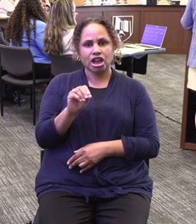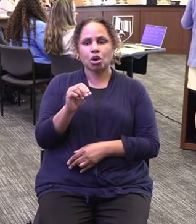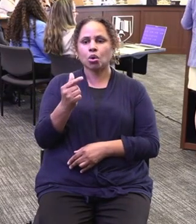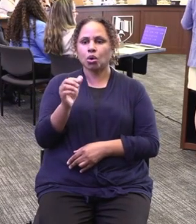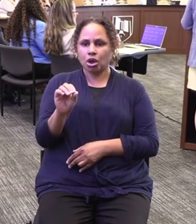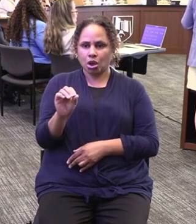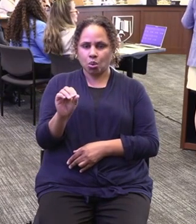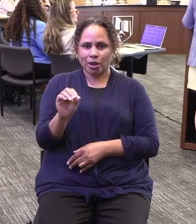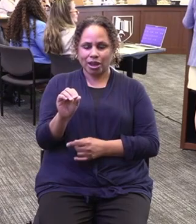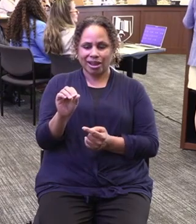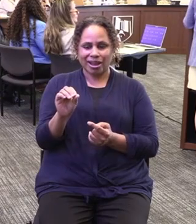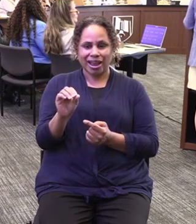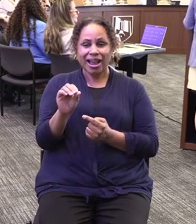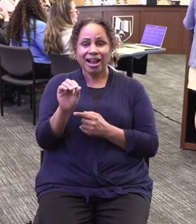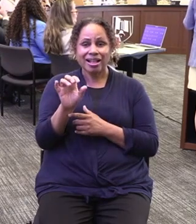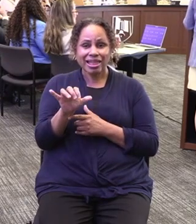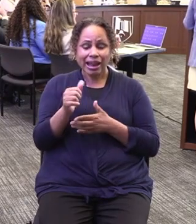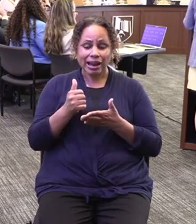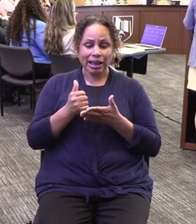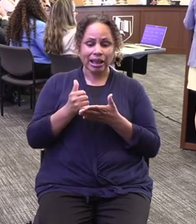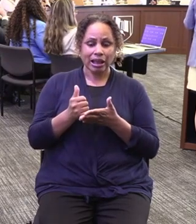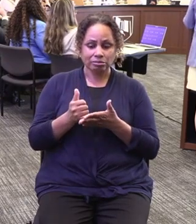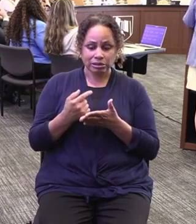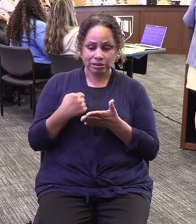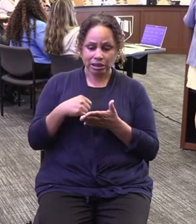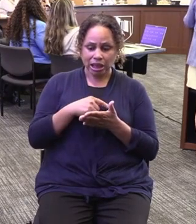This gets us into podcasts.